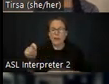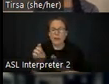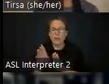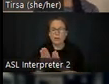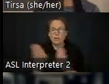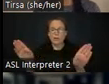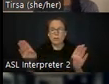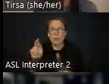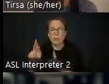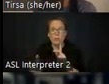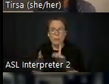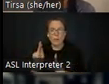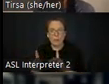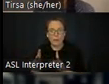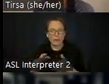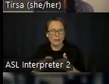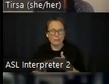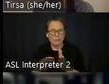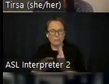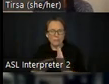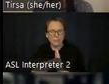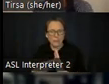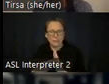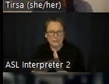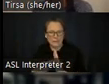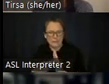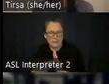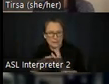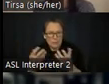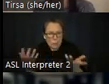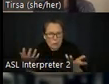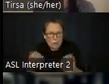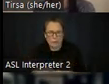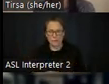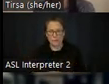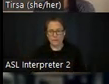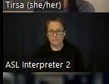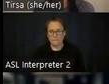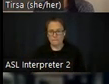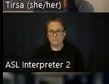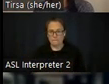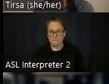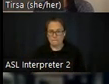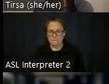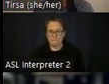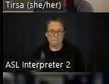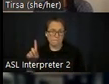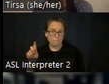is that general public encompass other groups as well? That's my question,